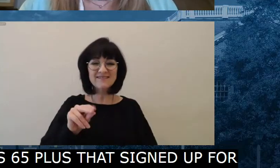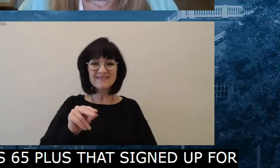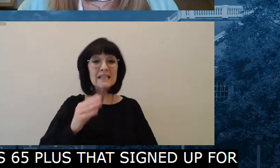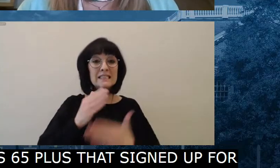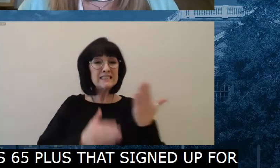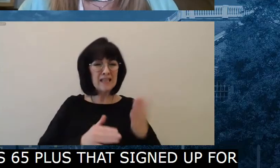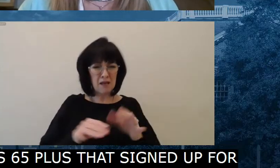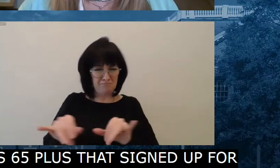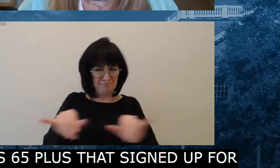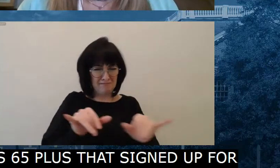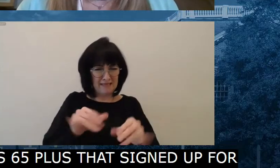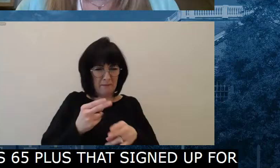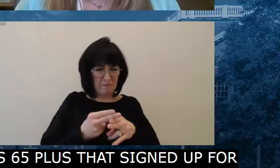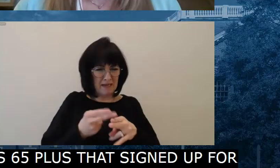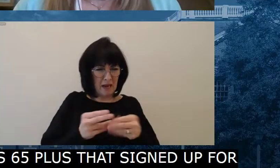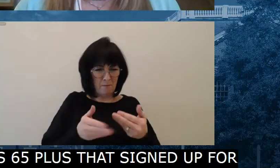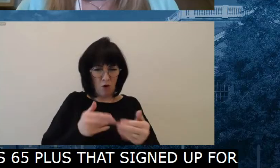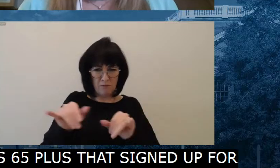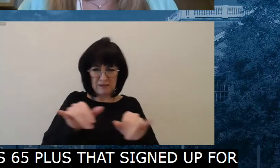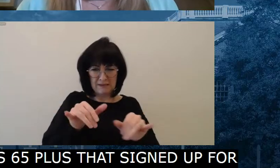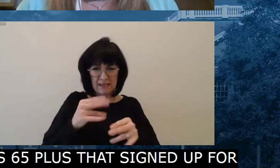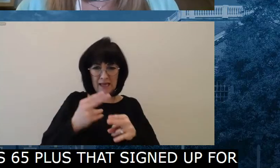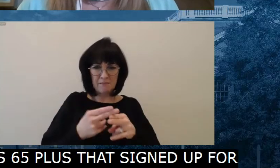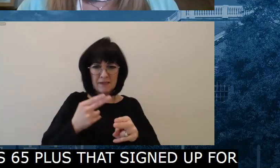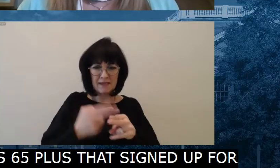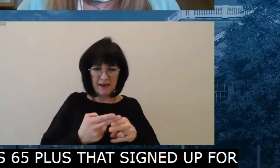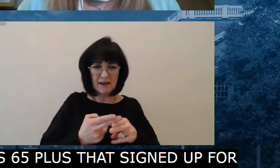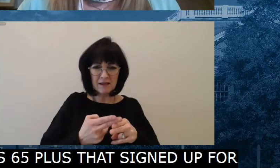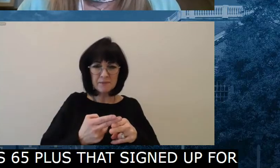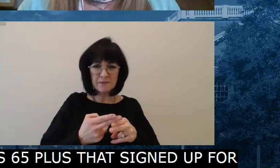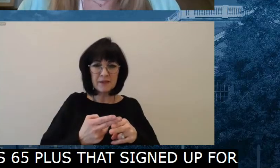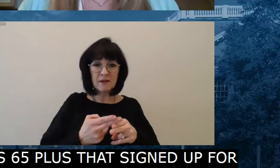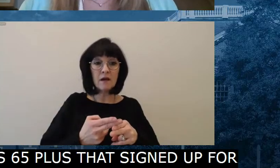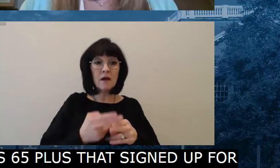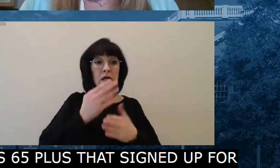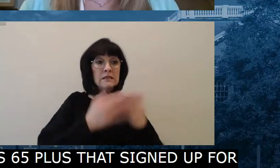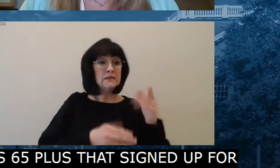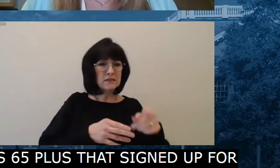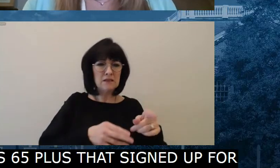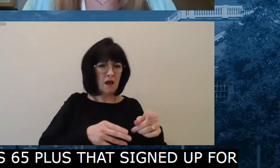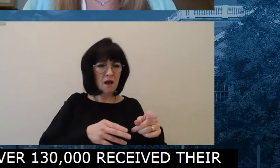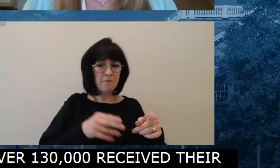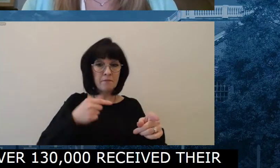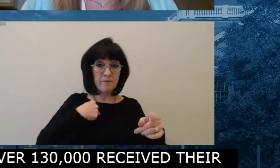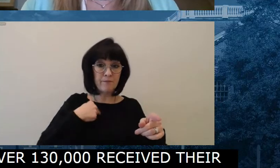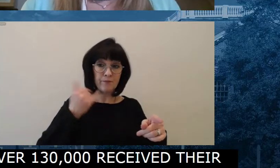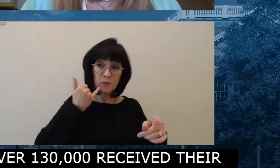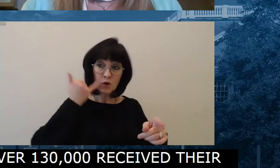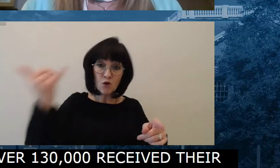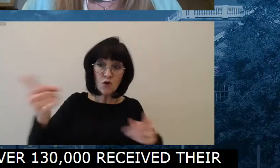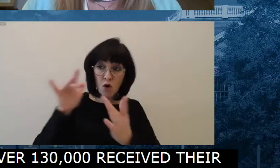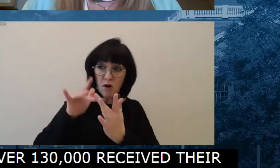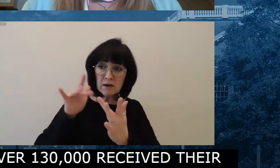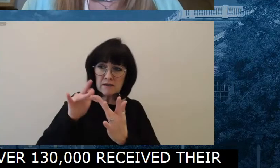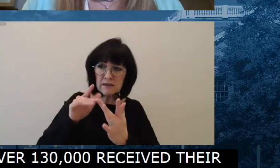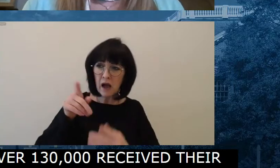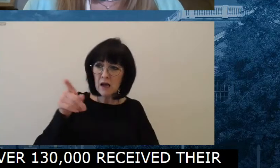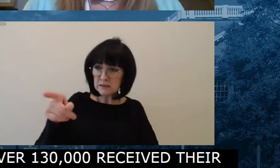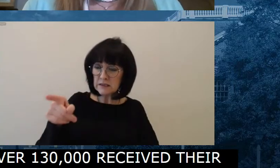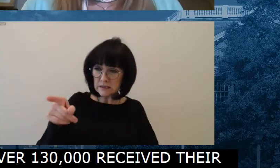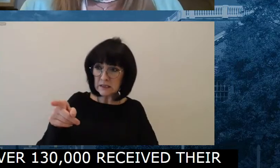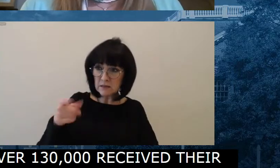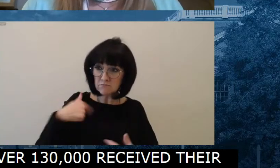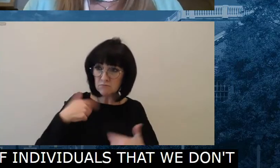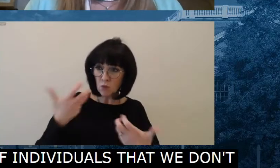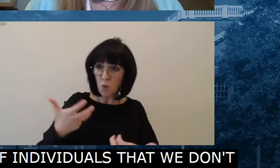that we don't show them in our system as having vaccine. When we call them, they say that they've been vaccinated. So we are